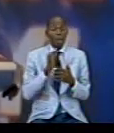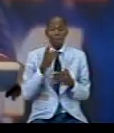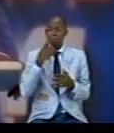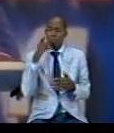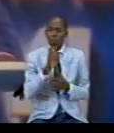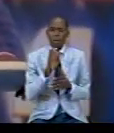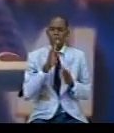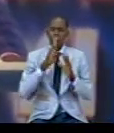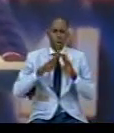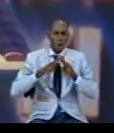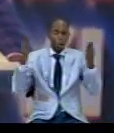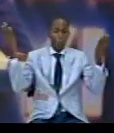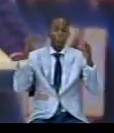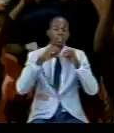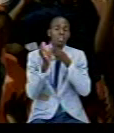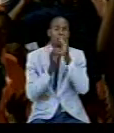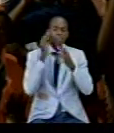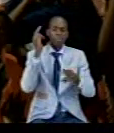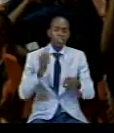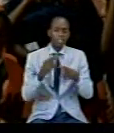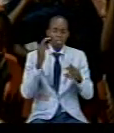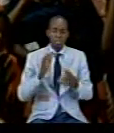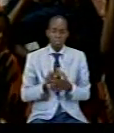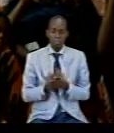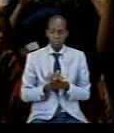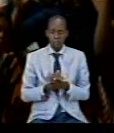opened in Jesus' name.